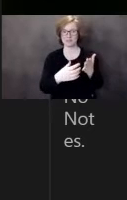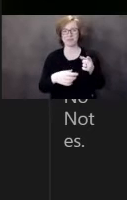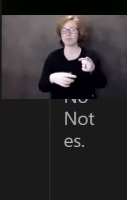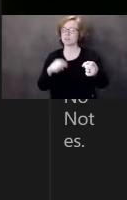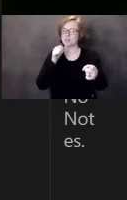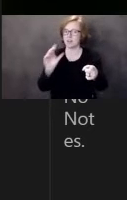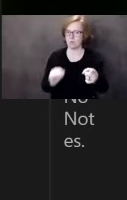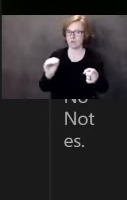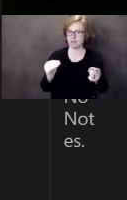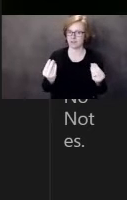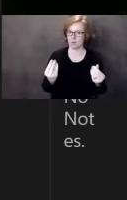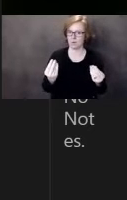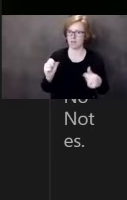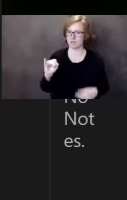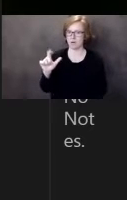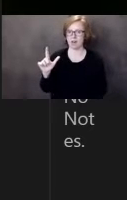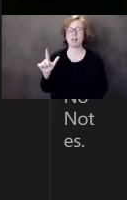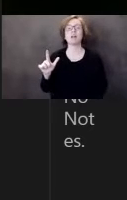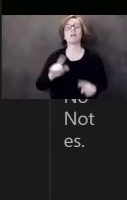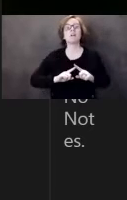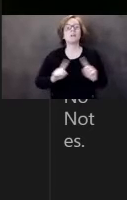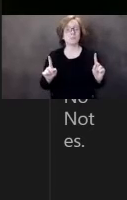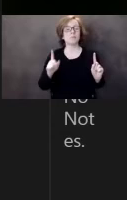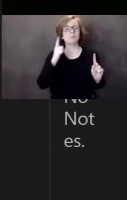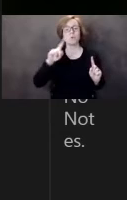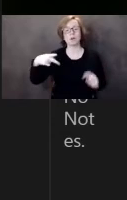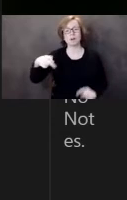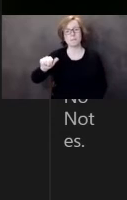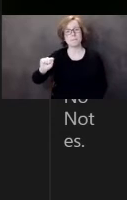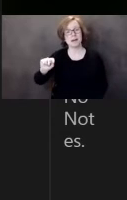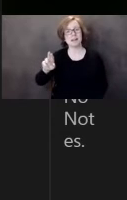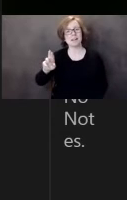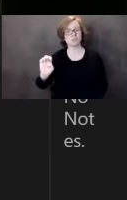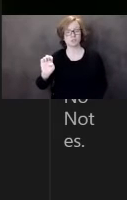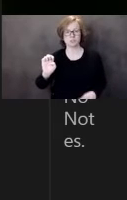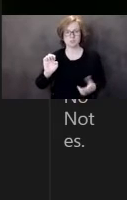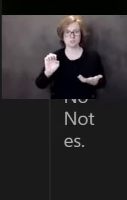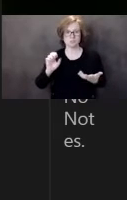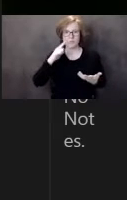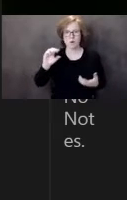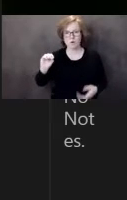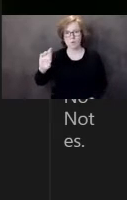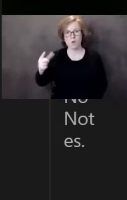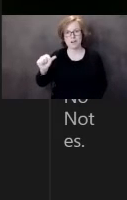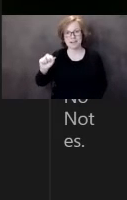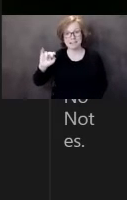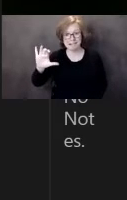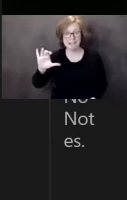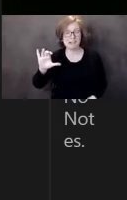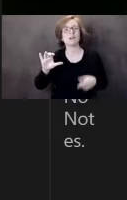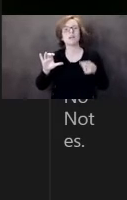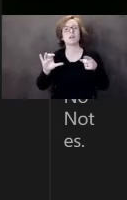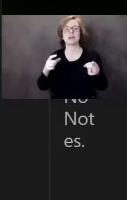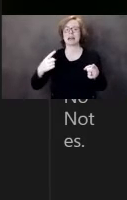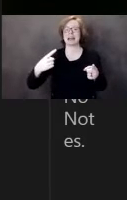but the things that you want to focus on for pasture in particular would be organic matter, 0.5% would be disgraceful. If your soil